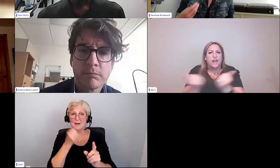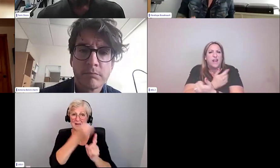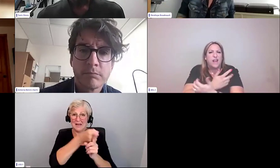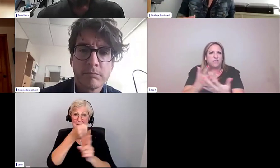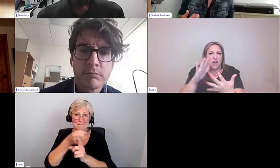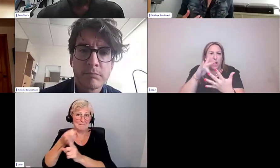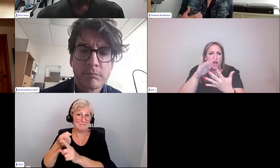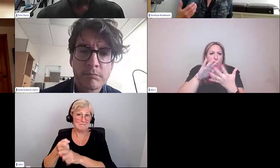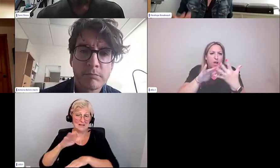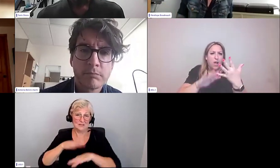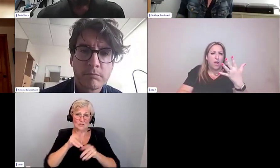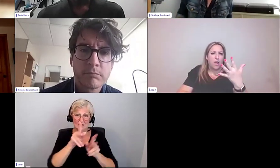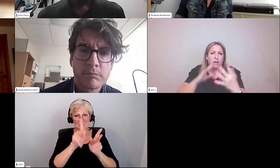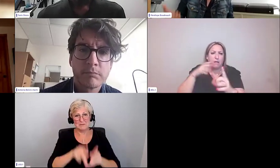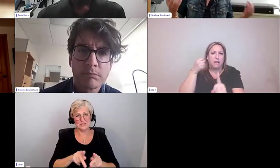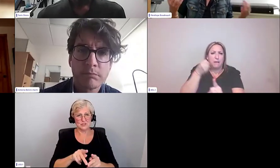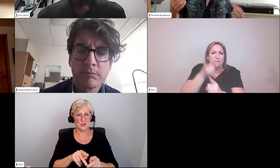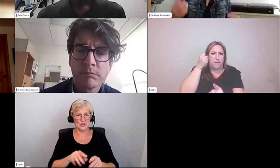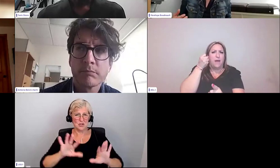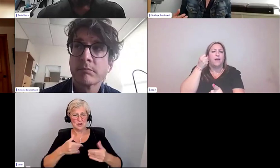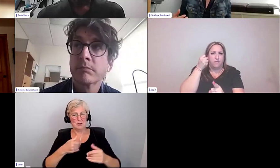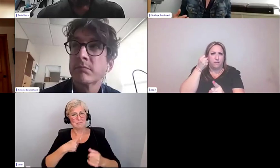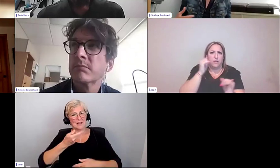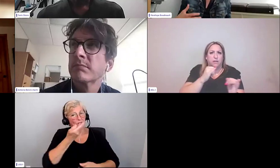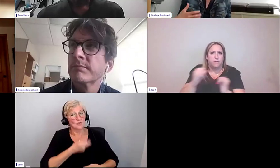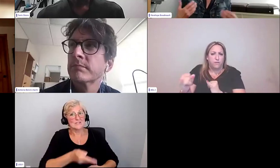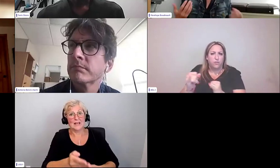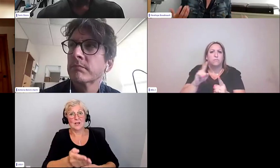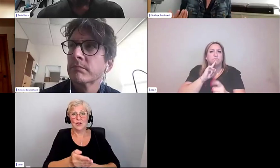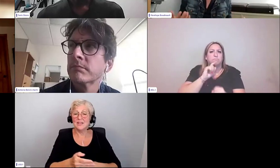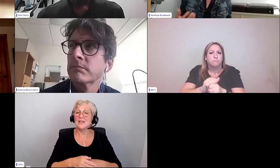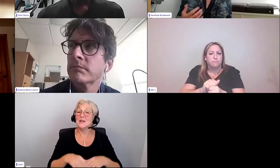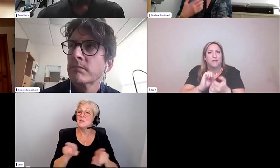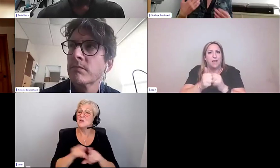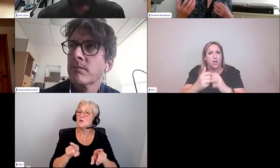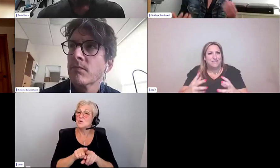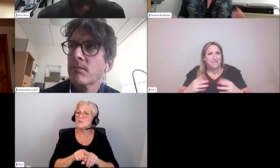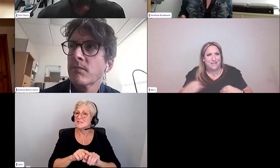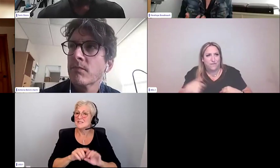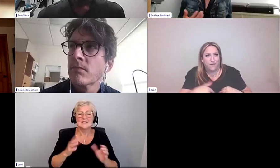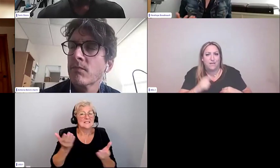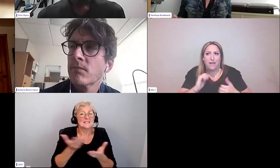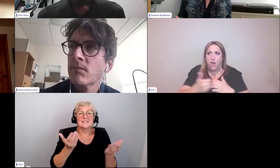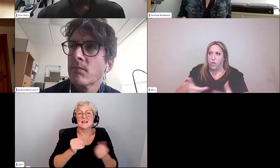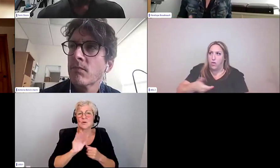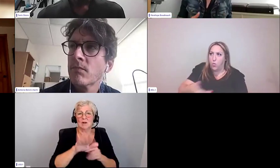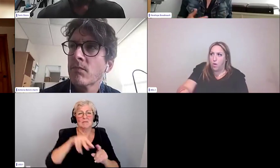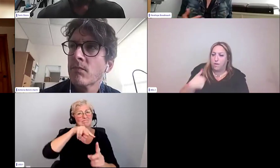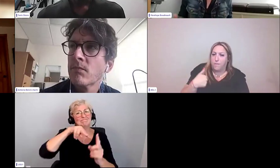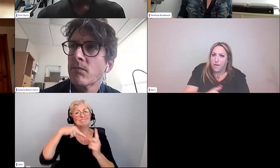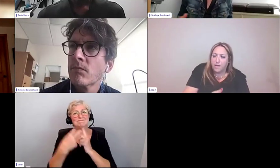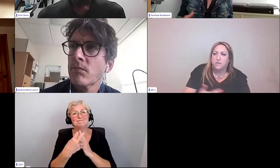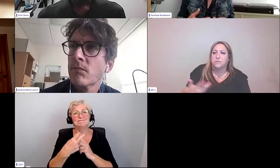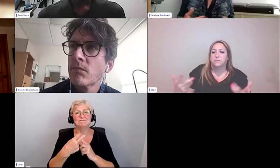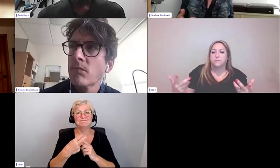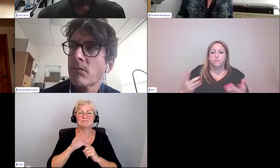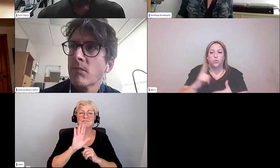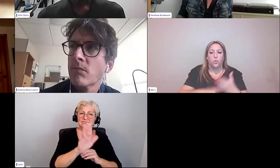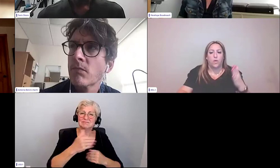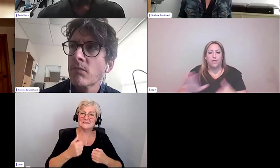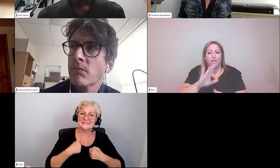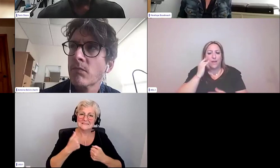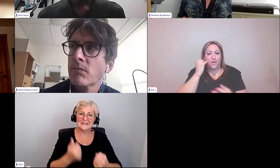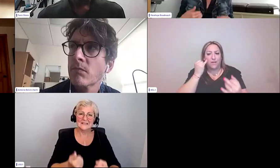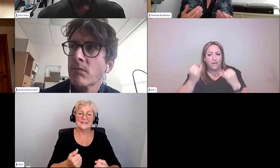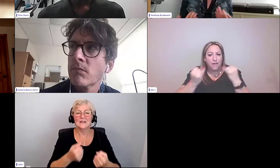has an impact on the individuals, the reality, how they receive us, how they will welcome us, what their vision